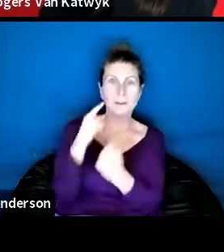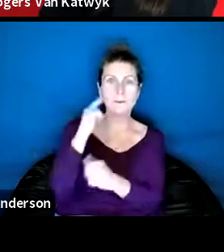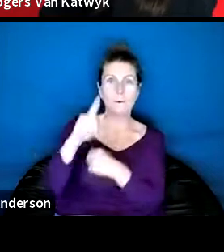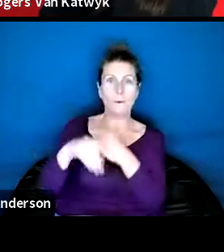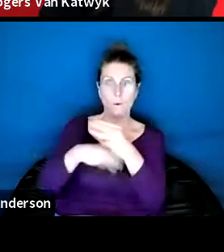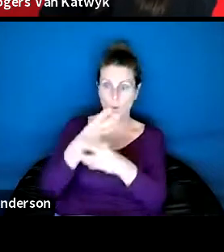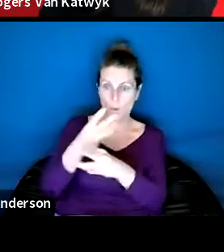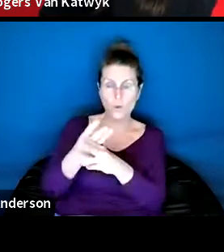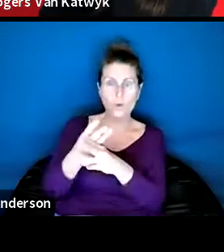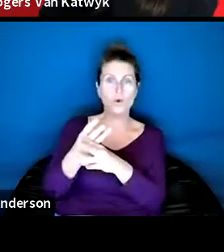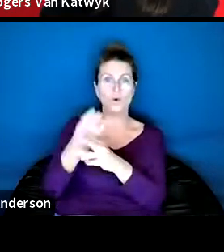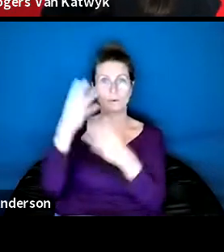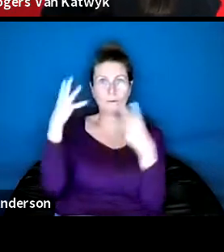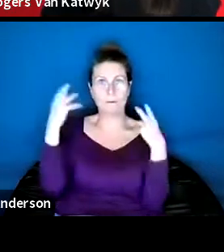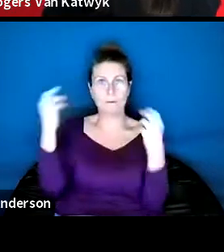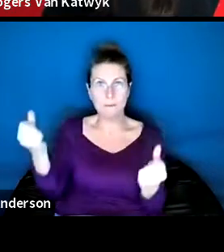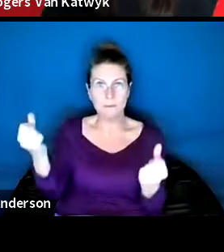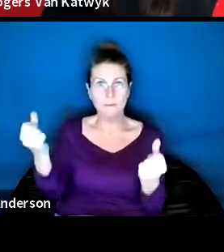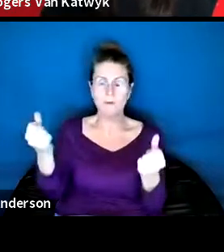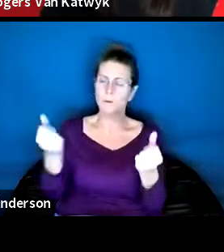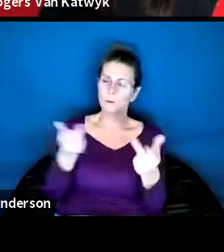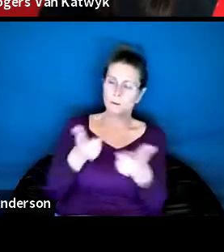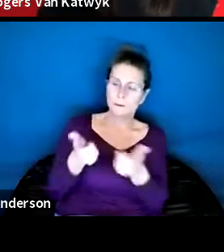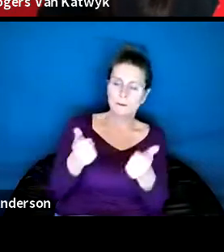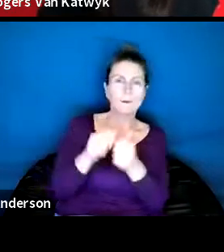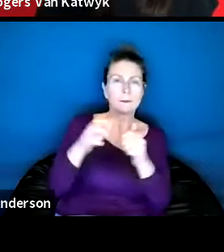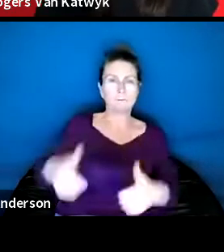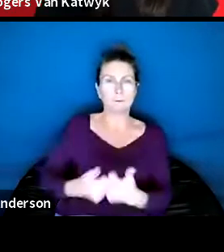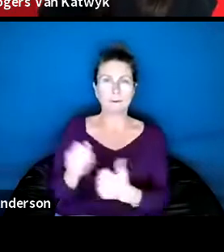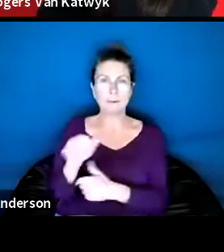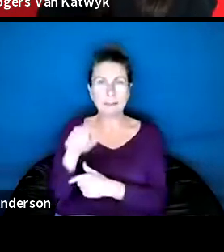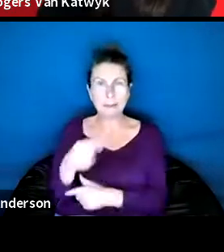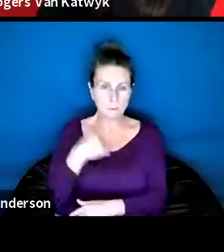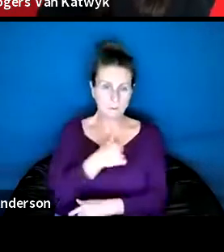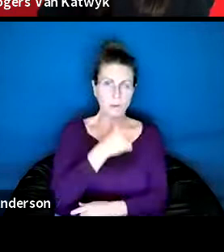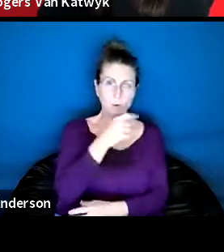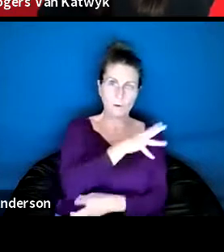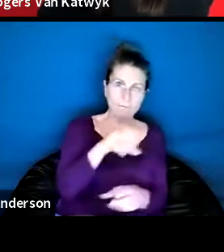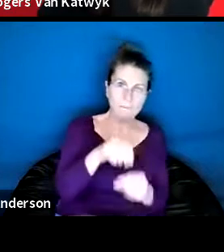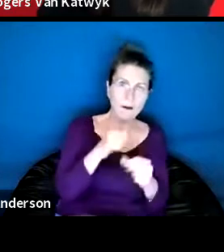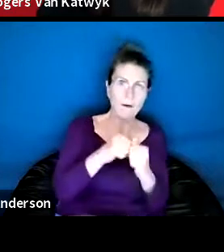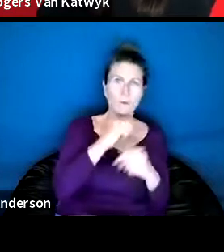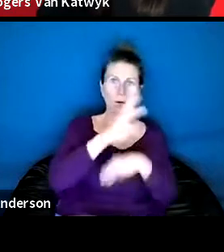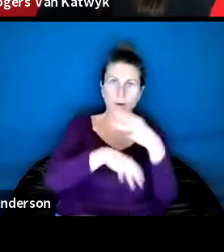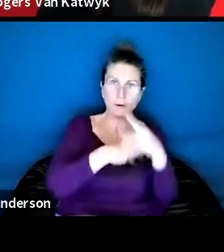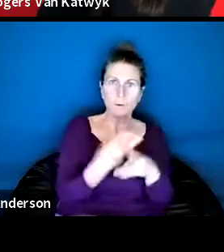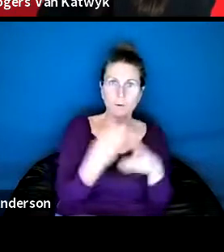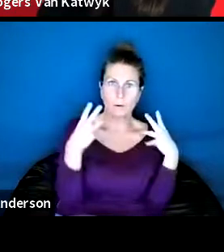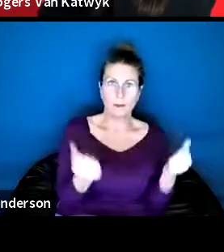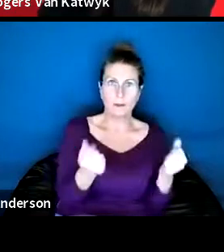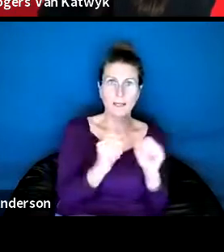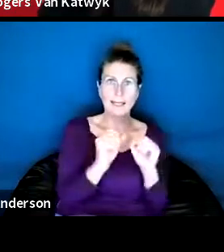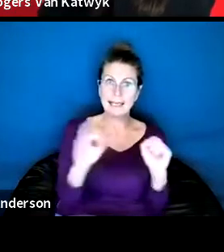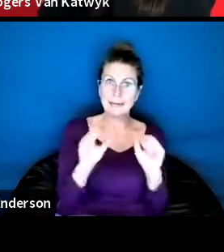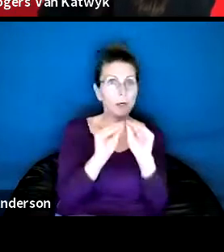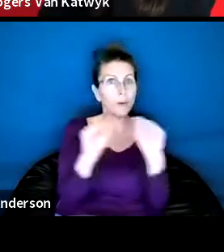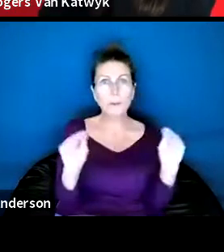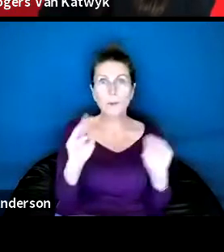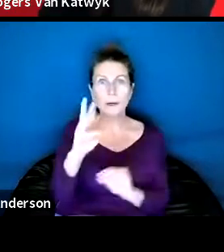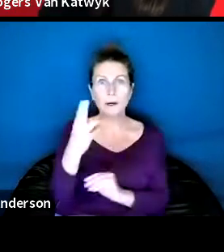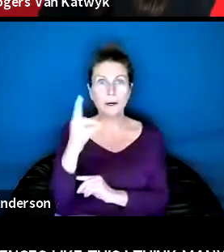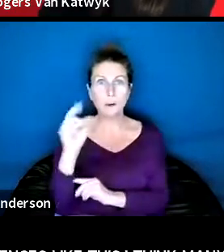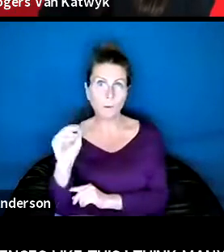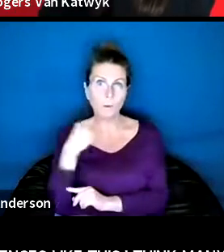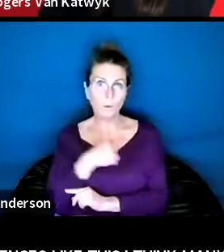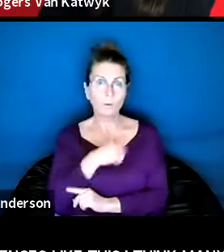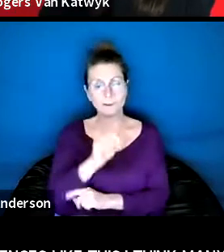to address challenges like this, I think many of us in global health always say that if we didn't have a World Health Organization, we would need to